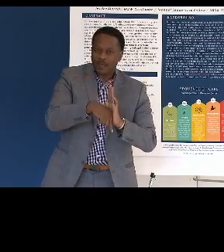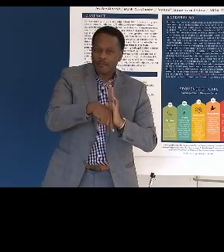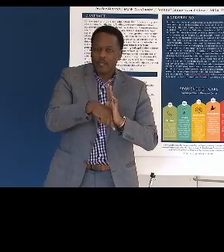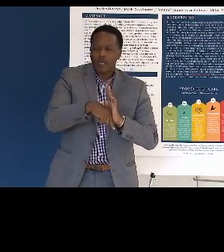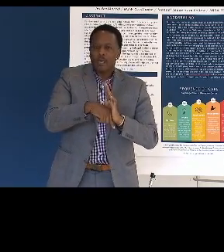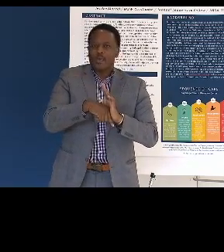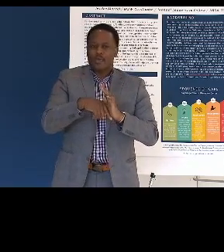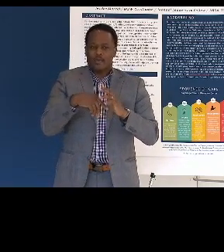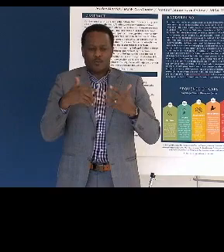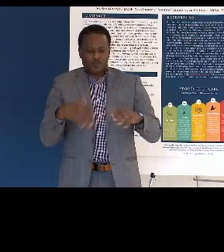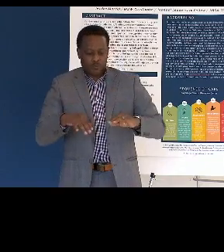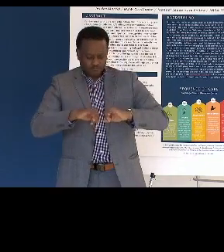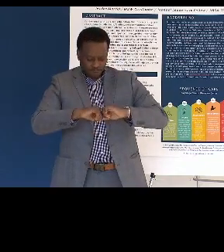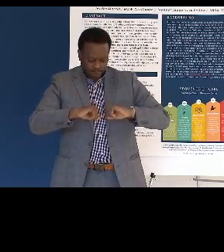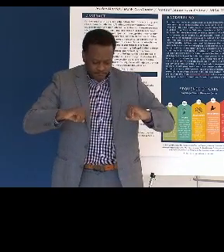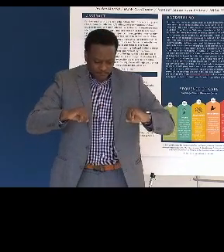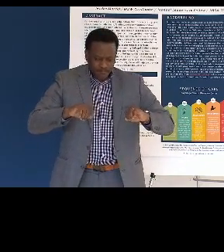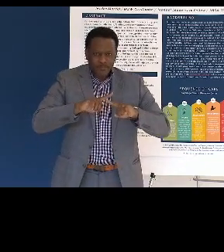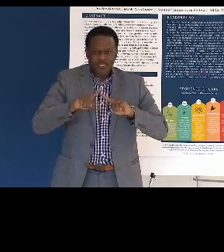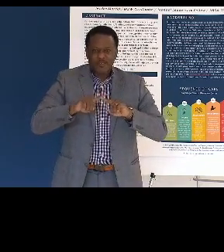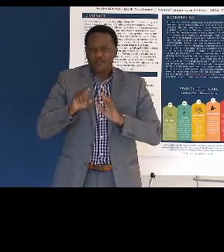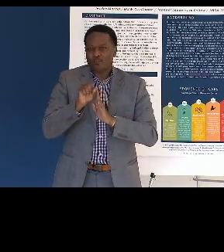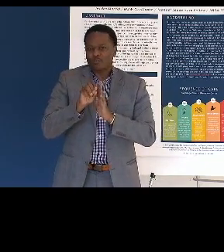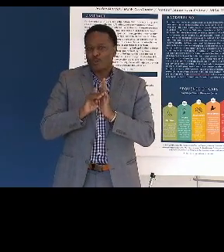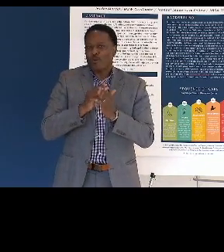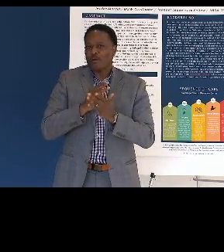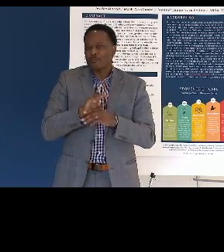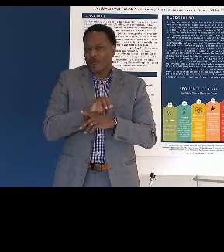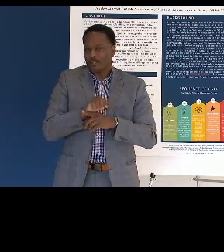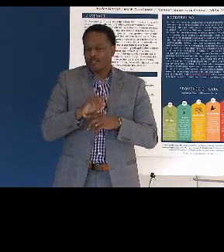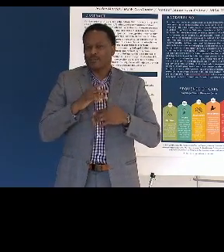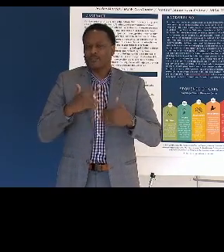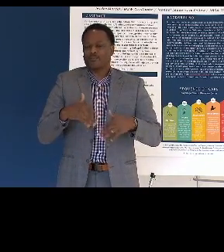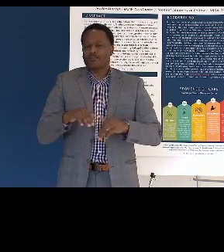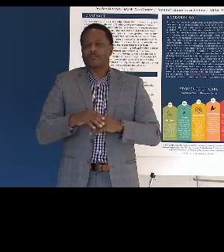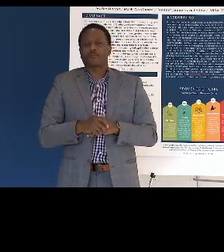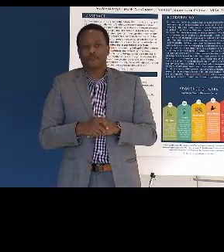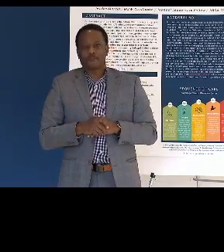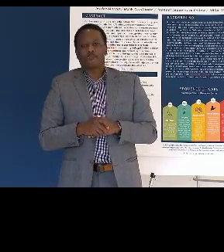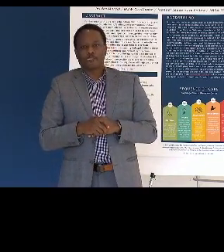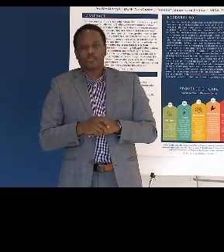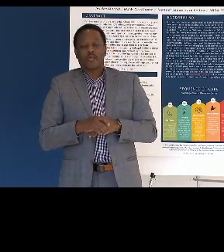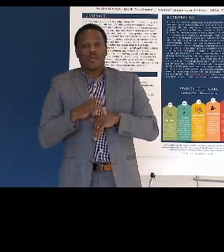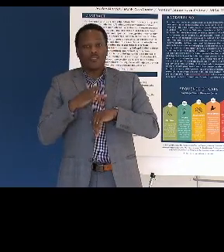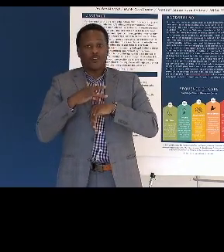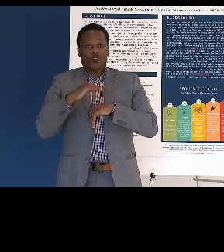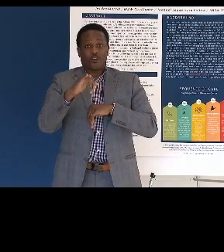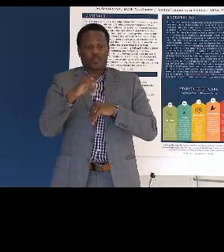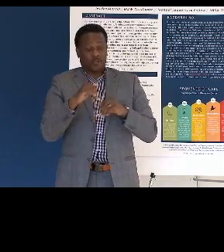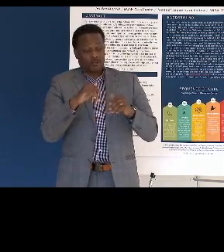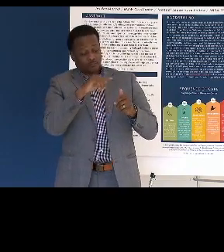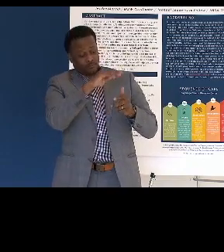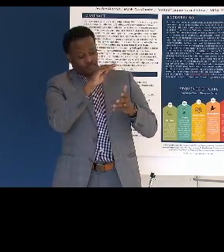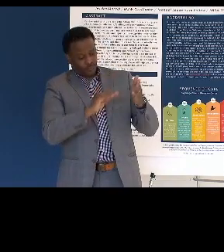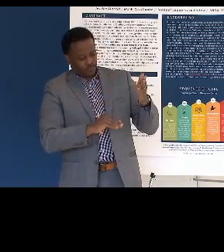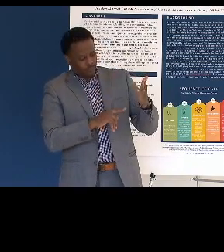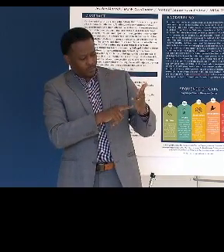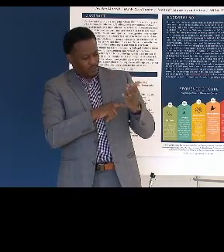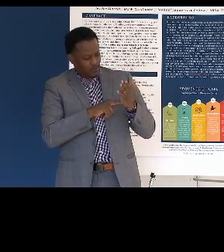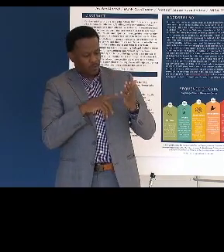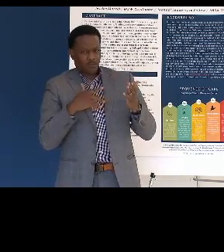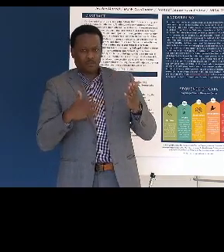breadth of social work practice and the early grasp that our students have on